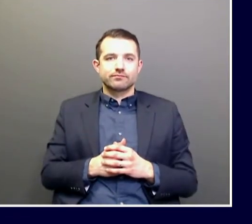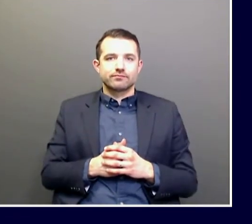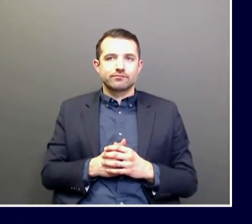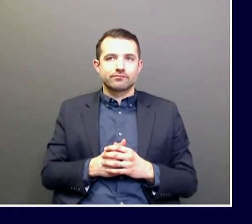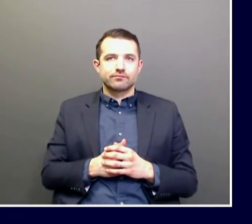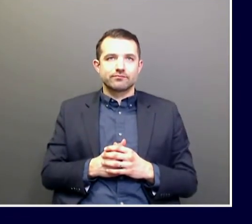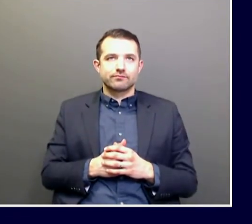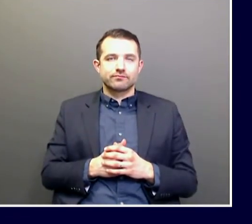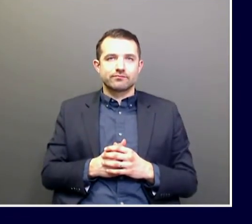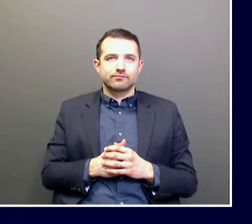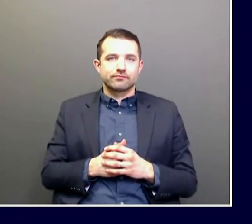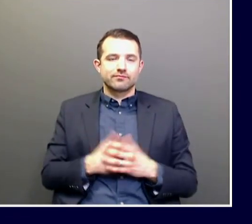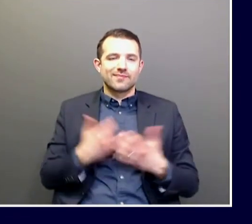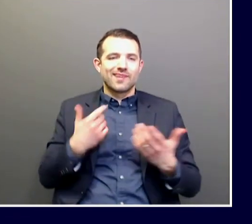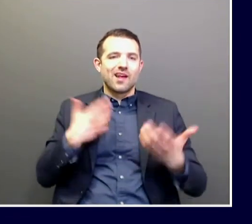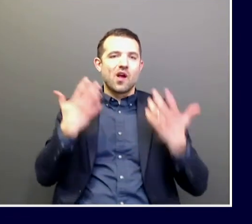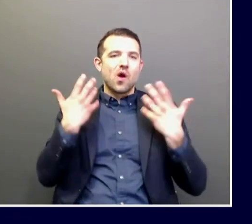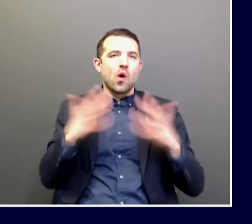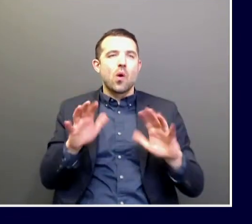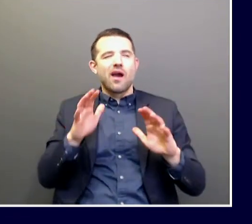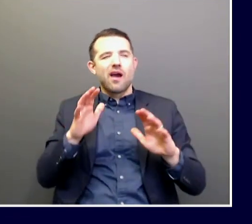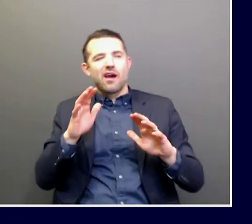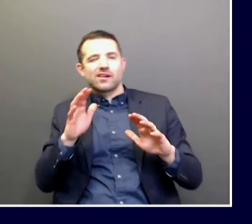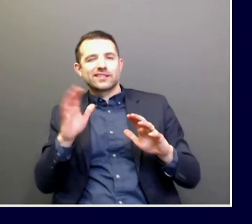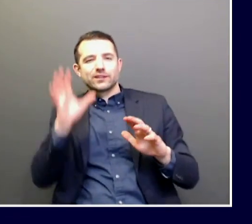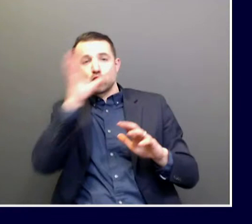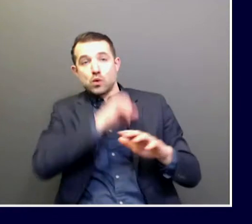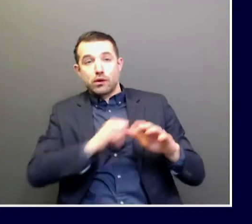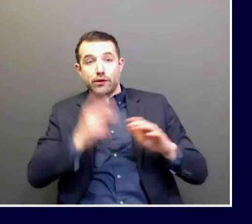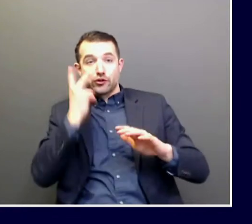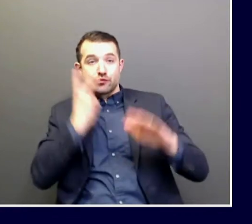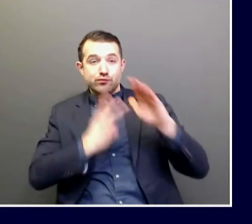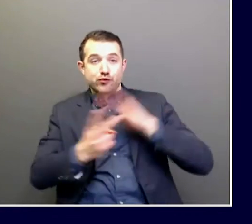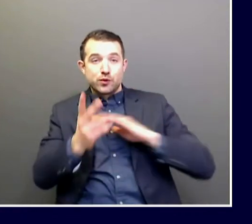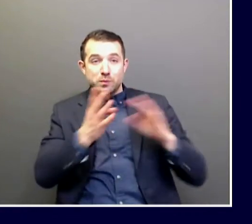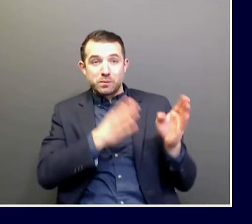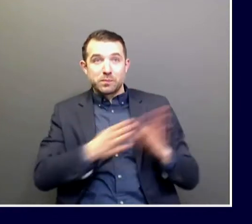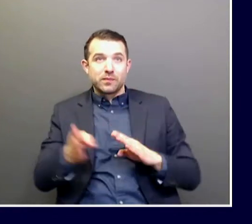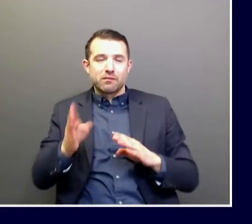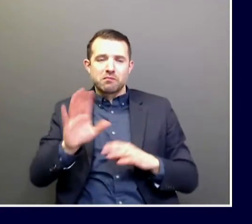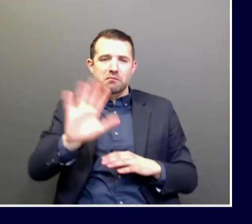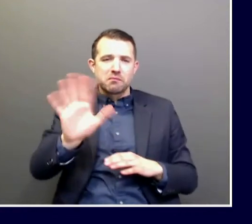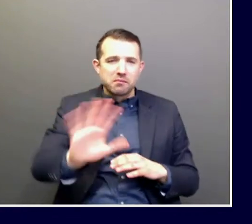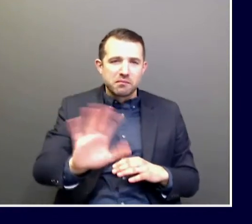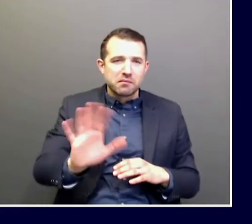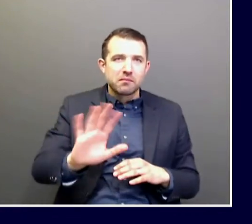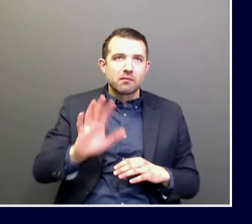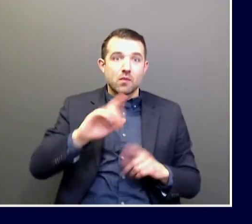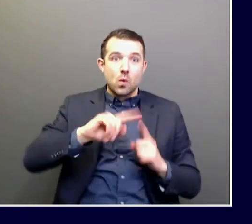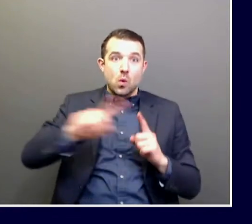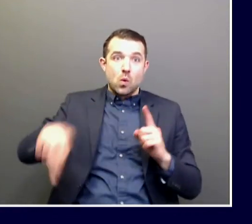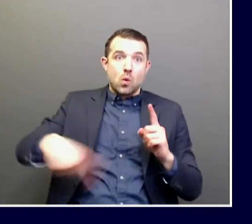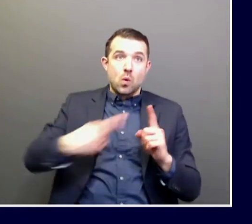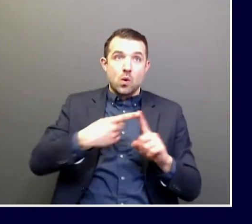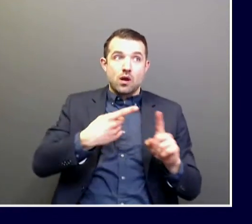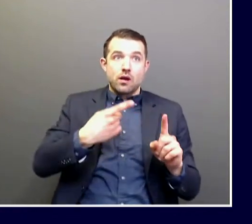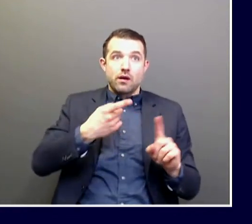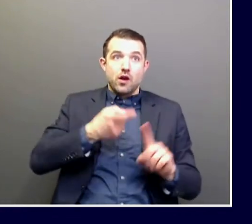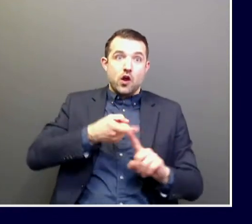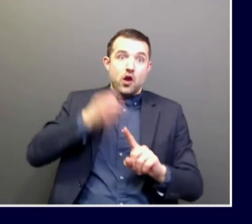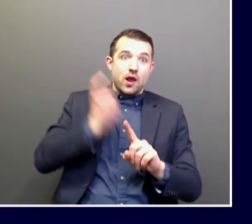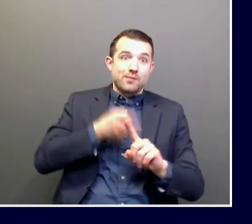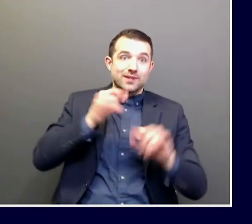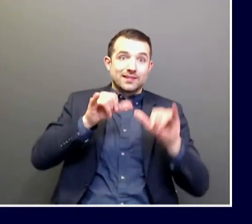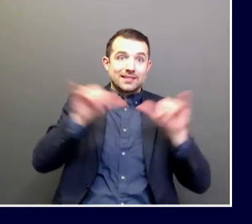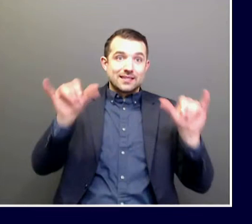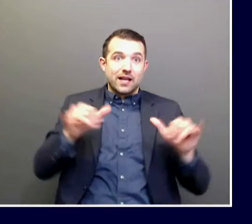predict too far into the future, but our plan will be if and when this automation bot or that entire series of